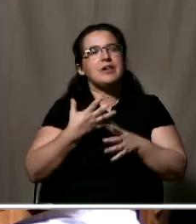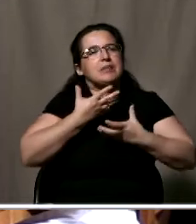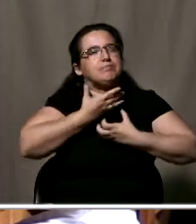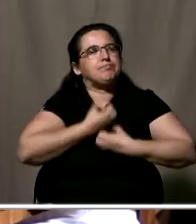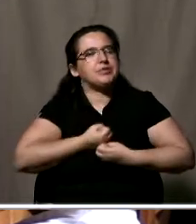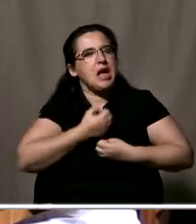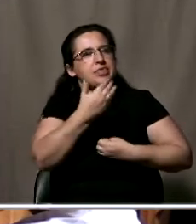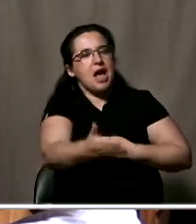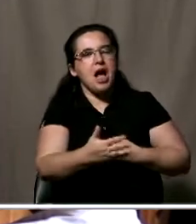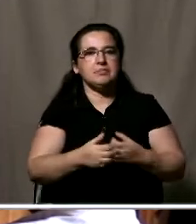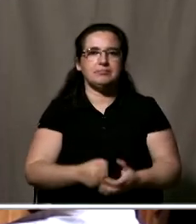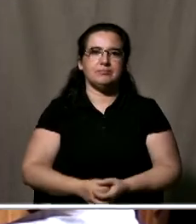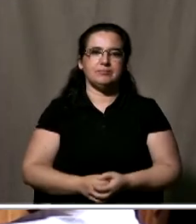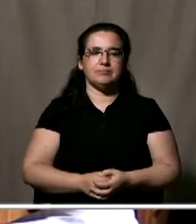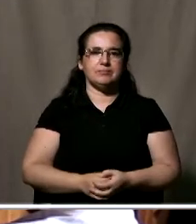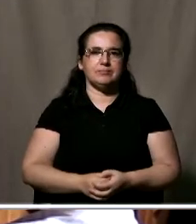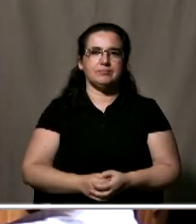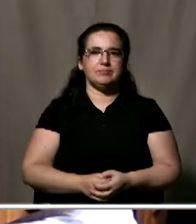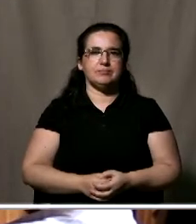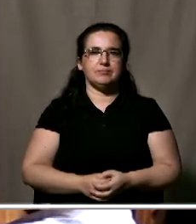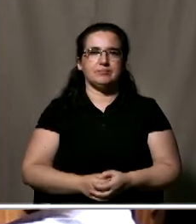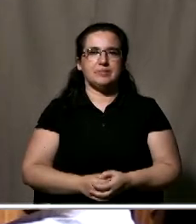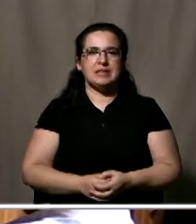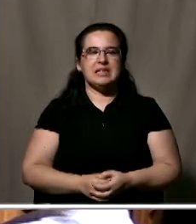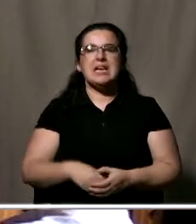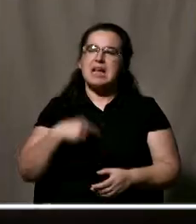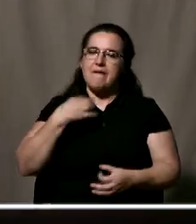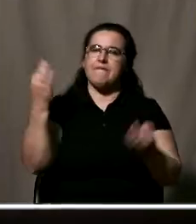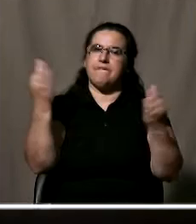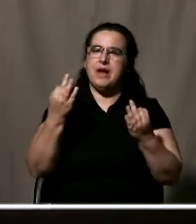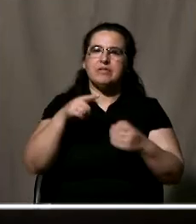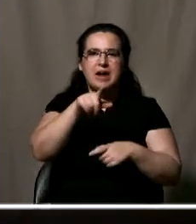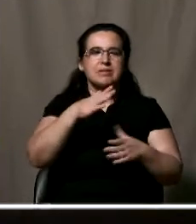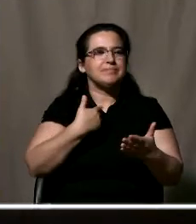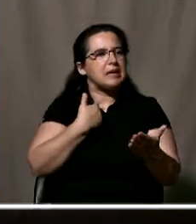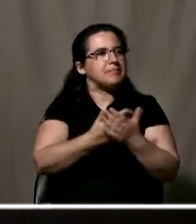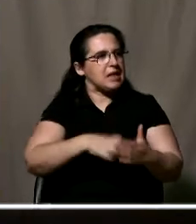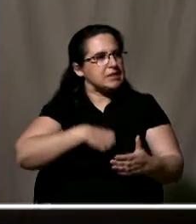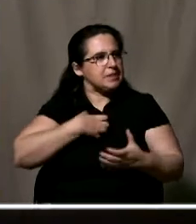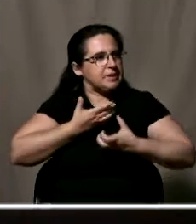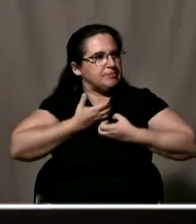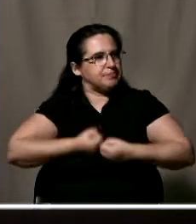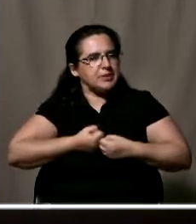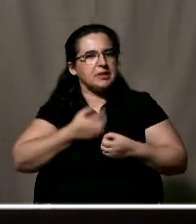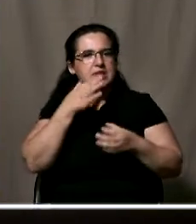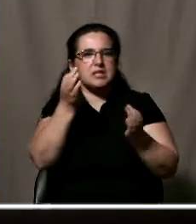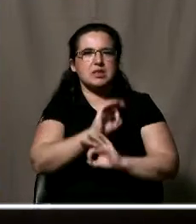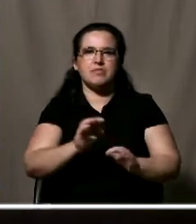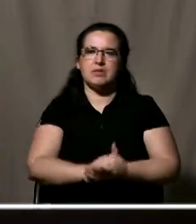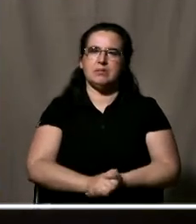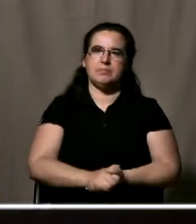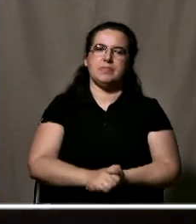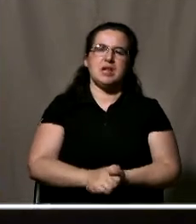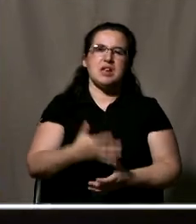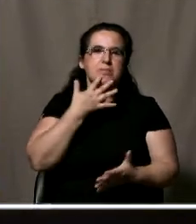desiludir-vos de uma forma trágica. They're going to let you down big time. Eles vão realmente desiludir-vos de uma forma incrível. They in fact may betray you